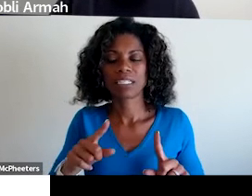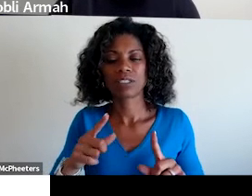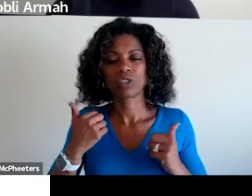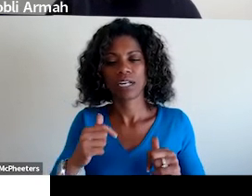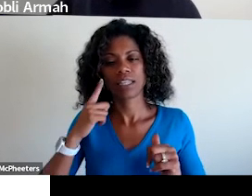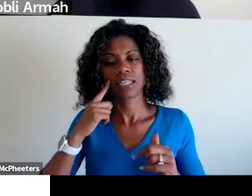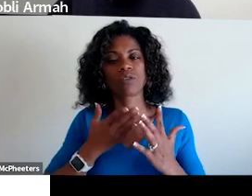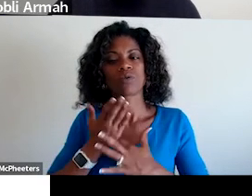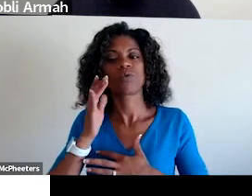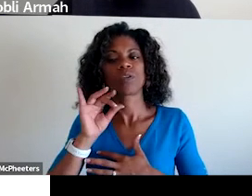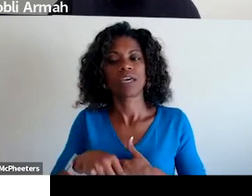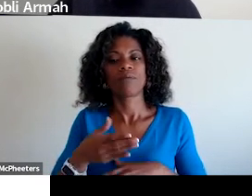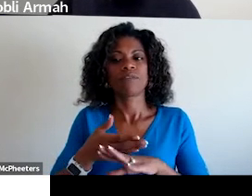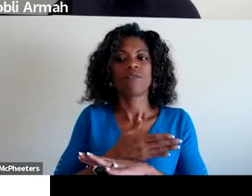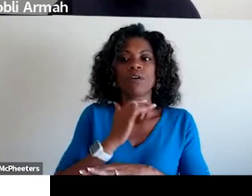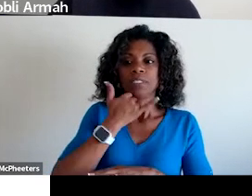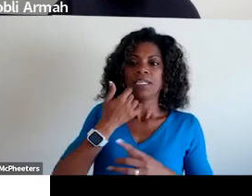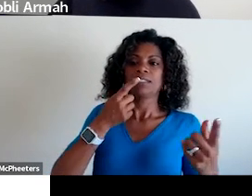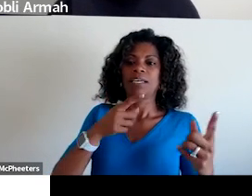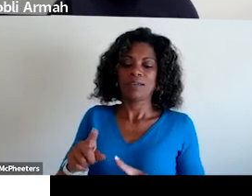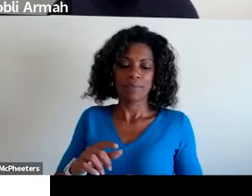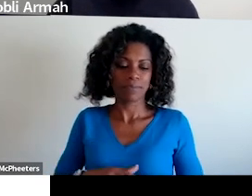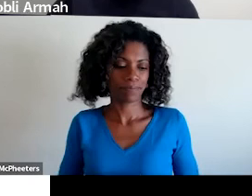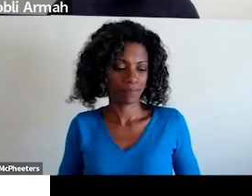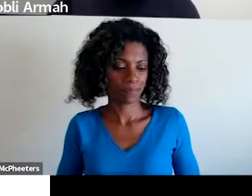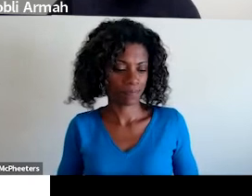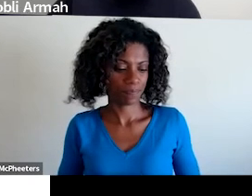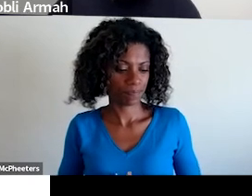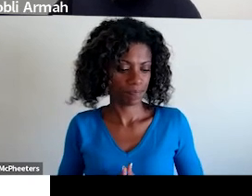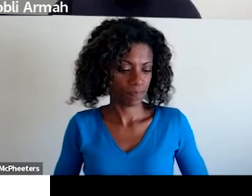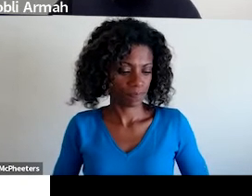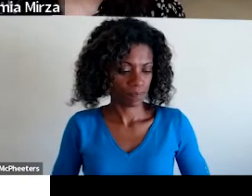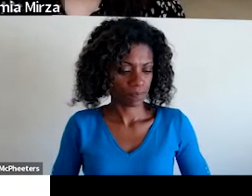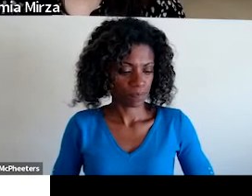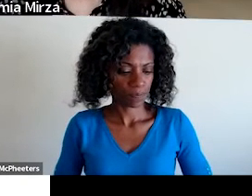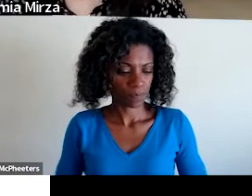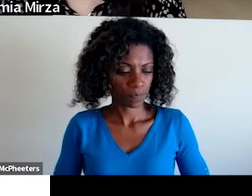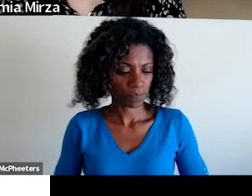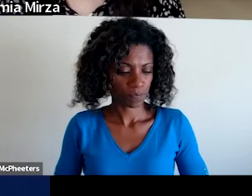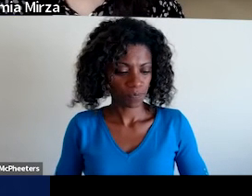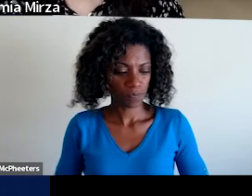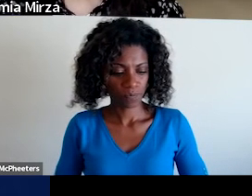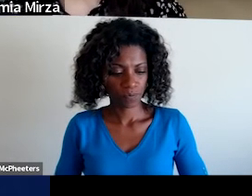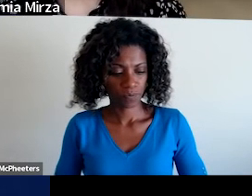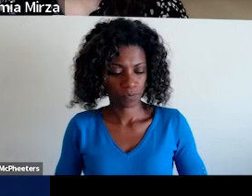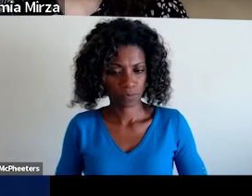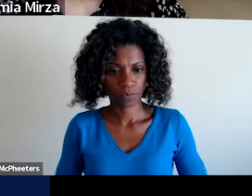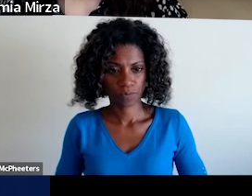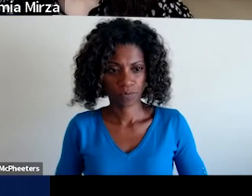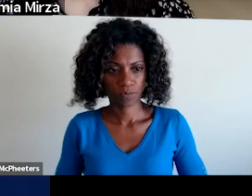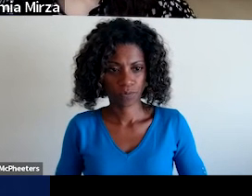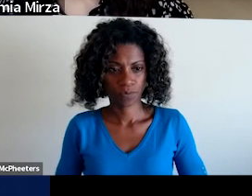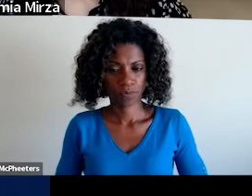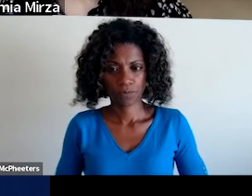for those of you who get to stay for the after hours for us to dive deeper. Samia? Great. Thank you, Niiobli. So many good nuggets